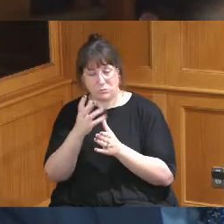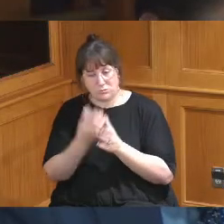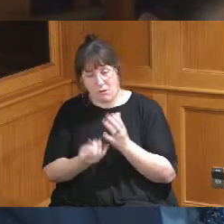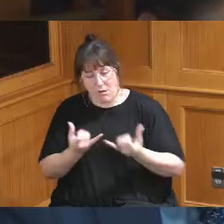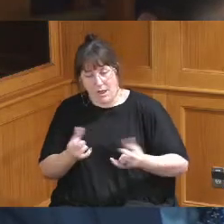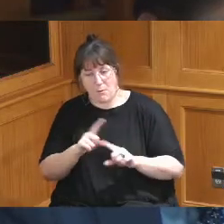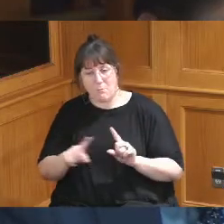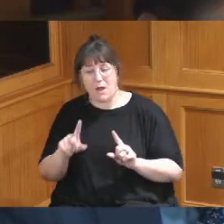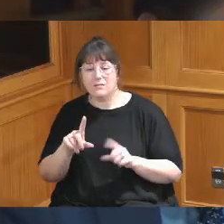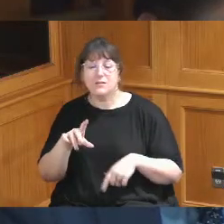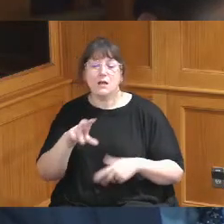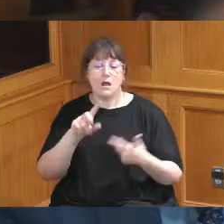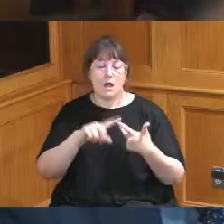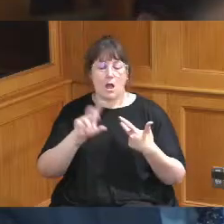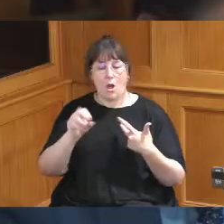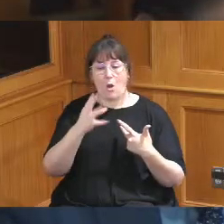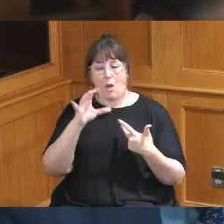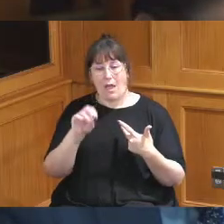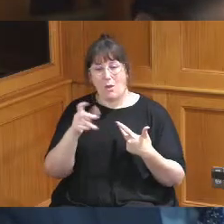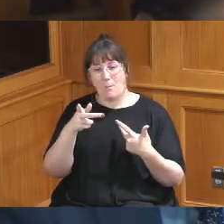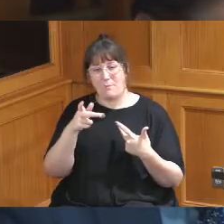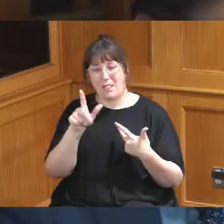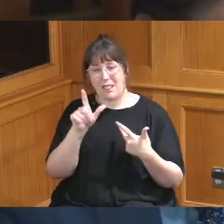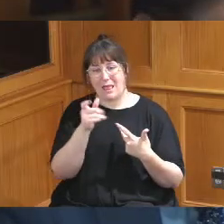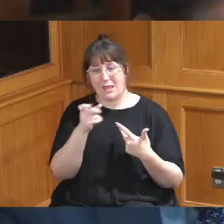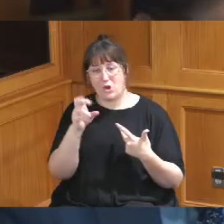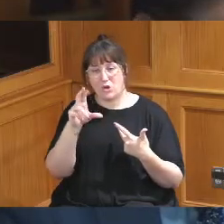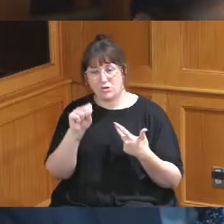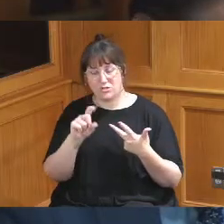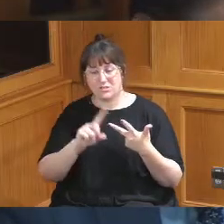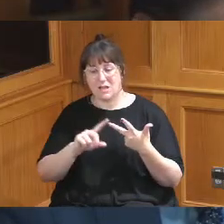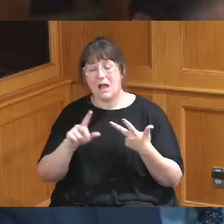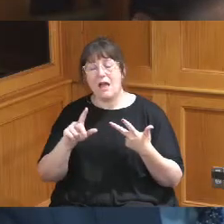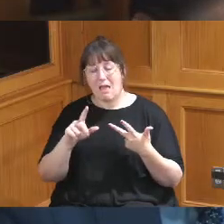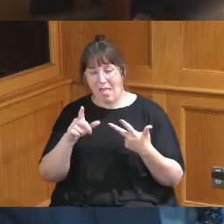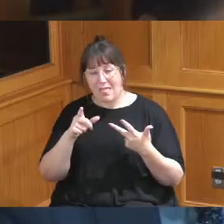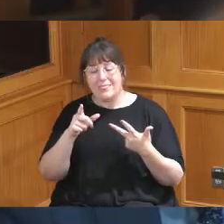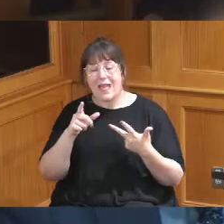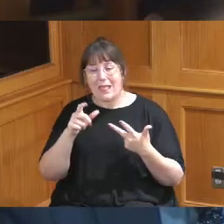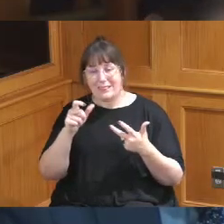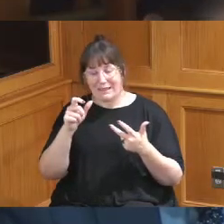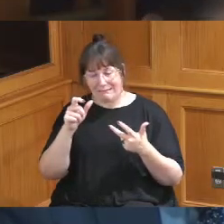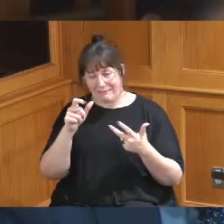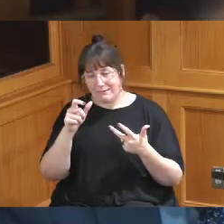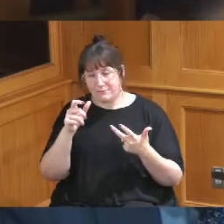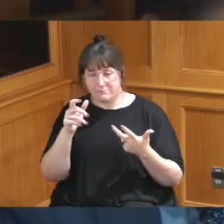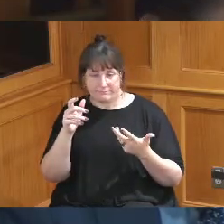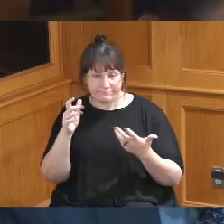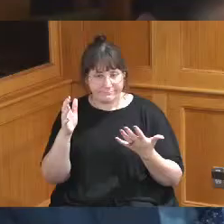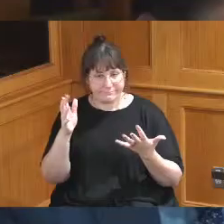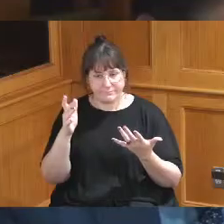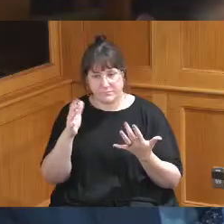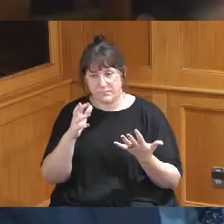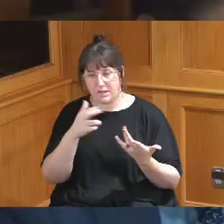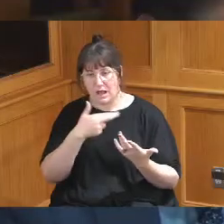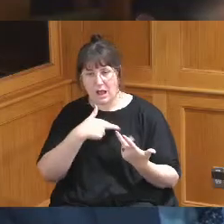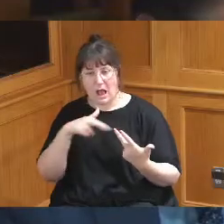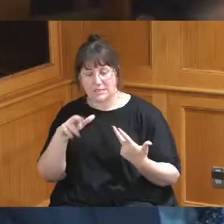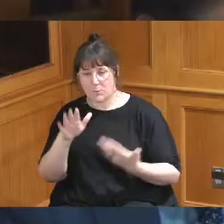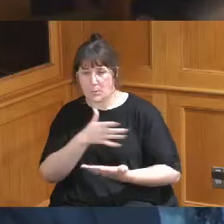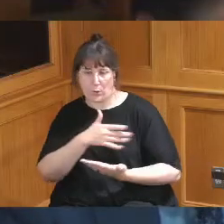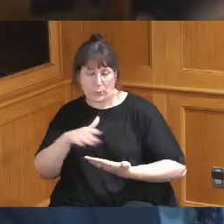the Ohio Players, the gospel music icon Dottie Peoples, and